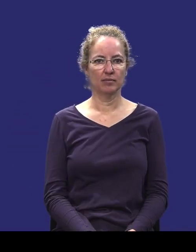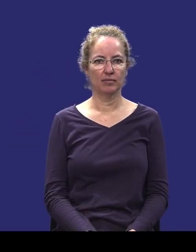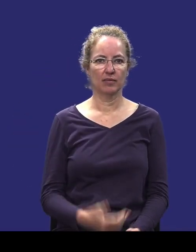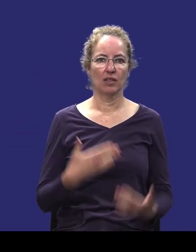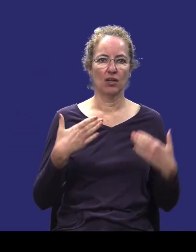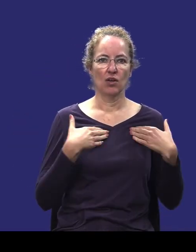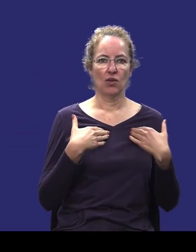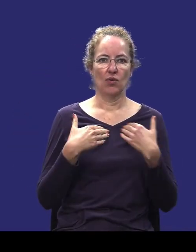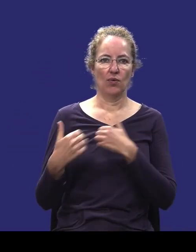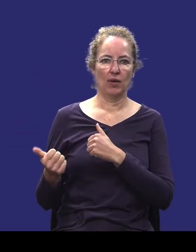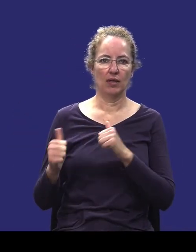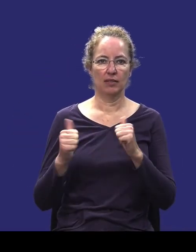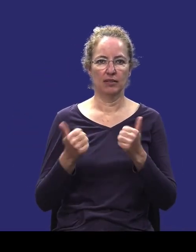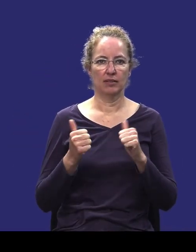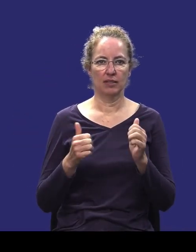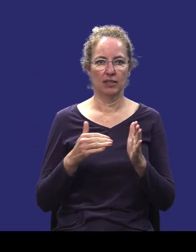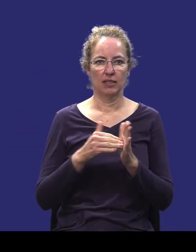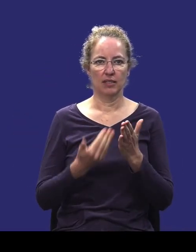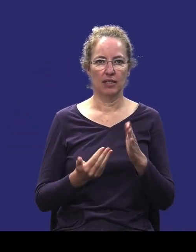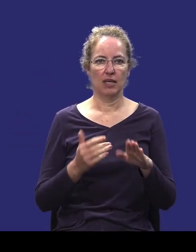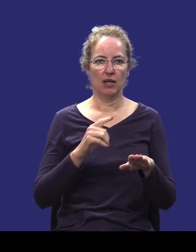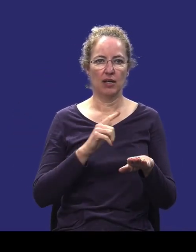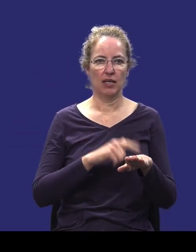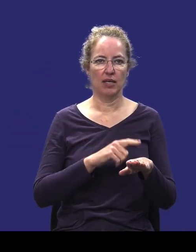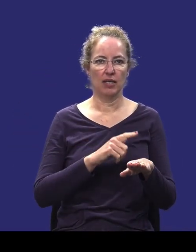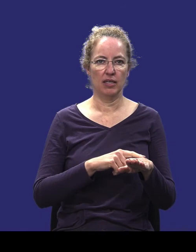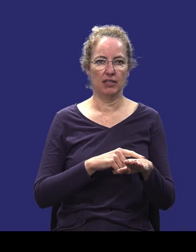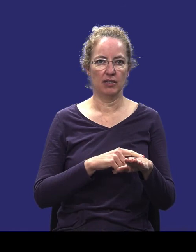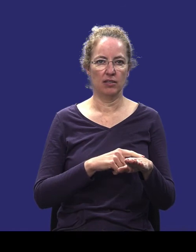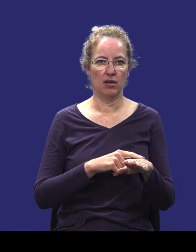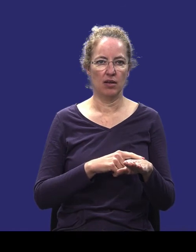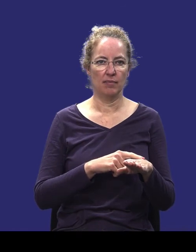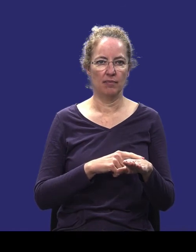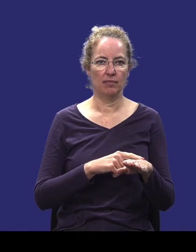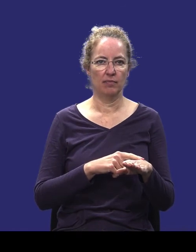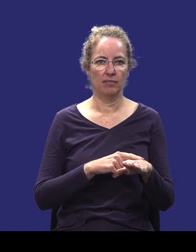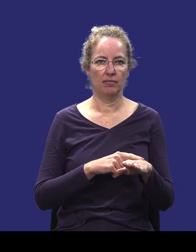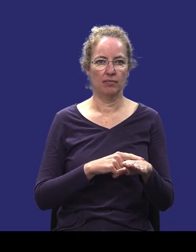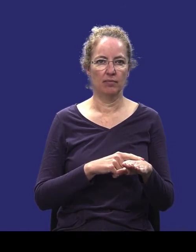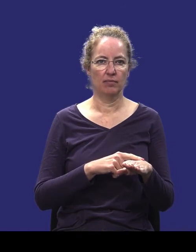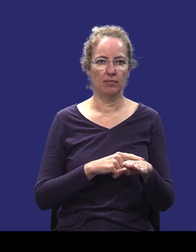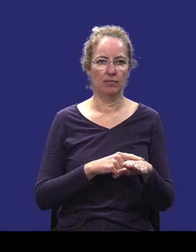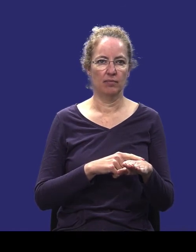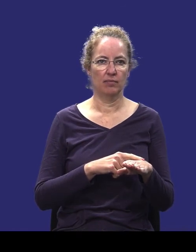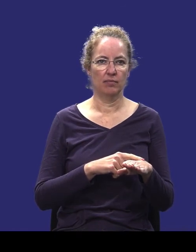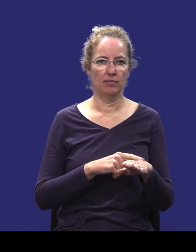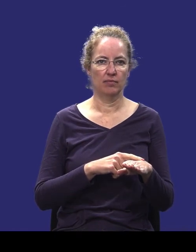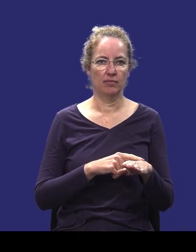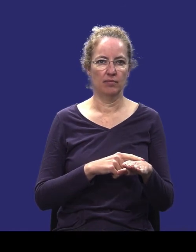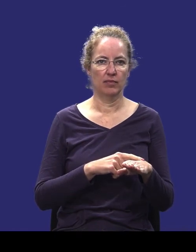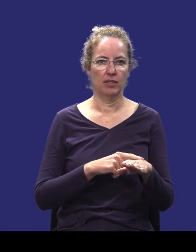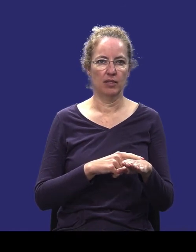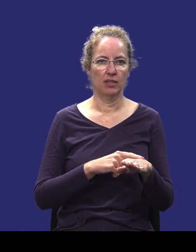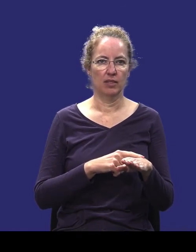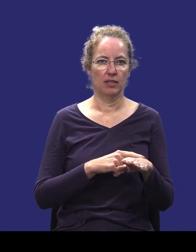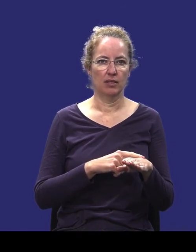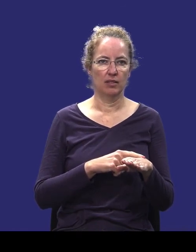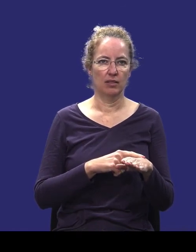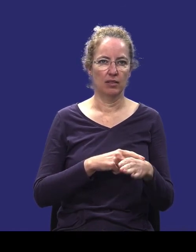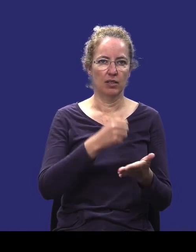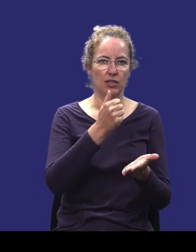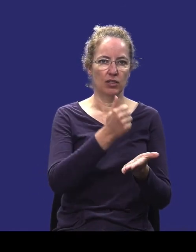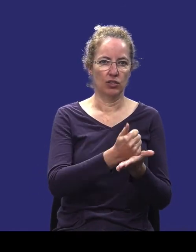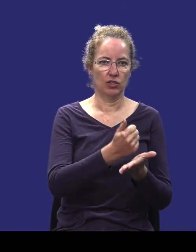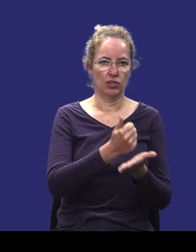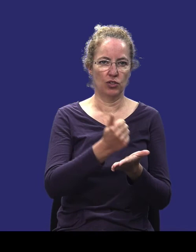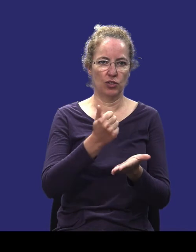Well done. Now it's time to glue your temple and your baby Jesus on and your Bible